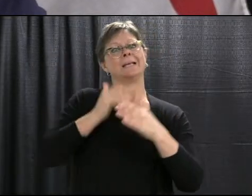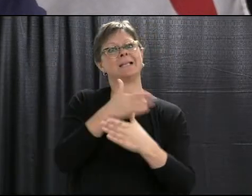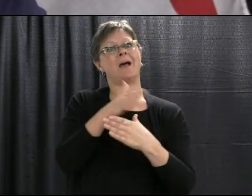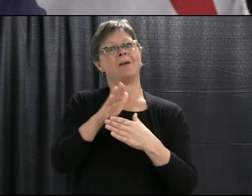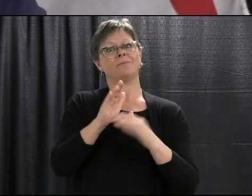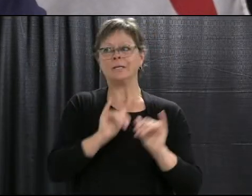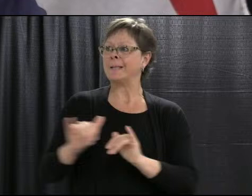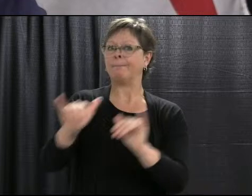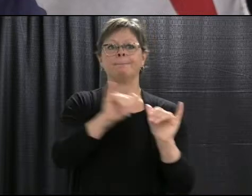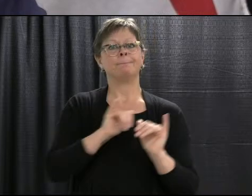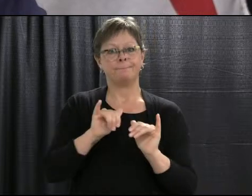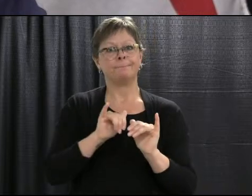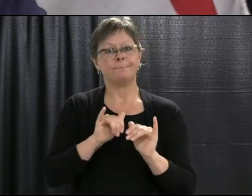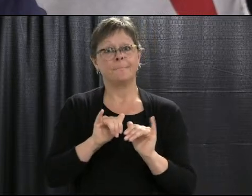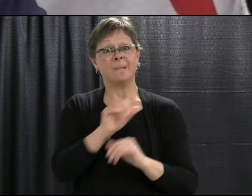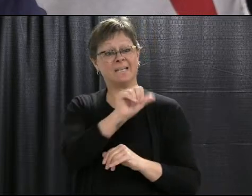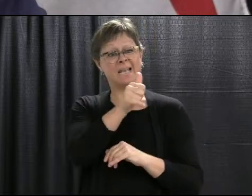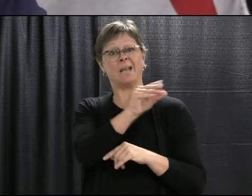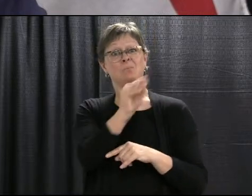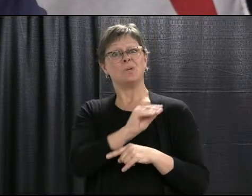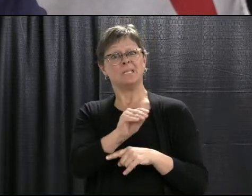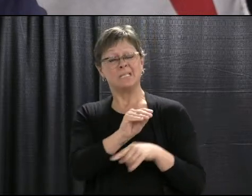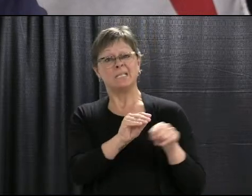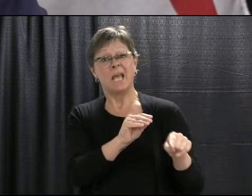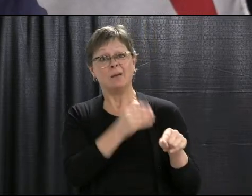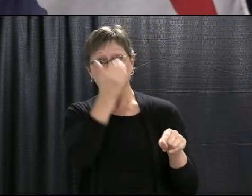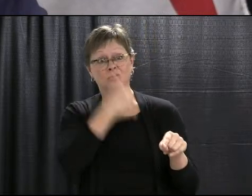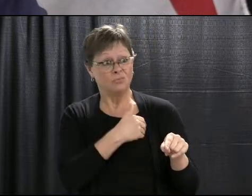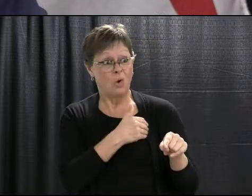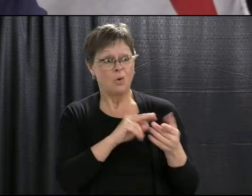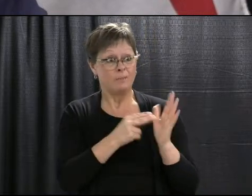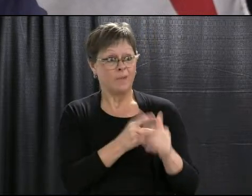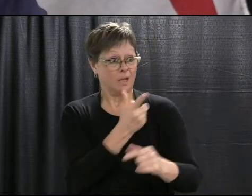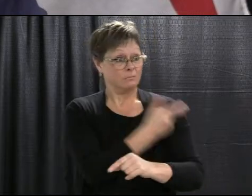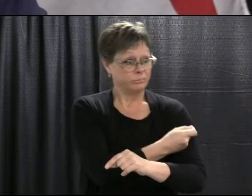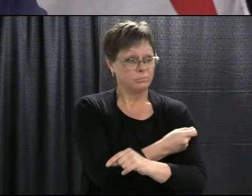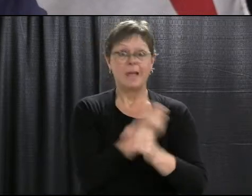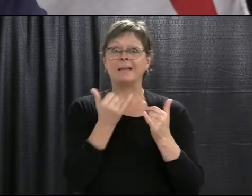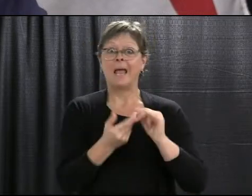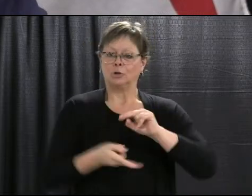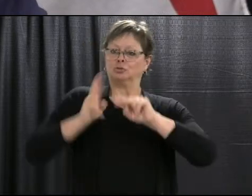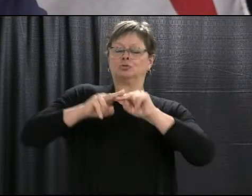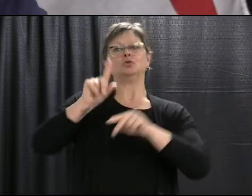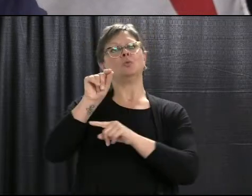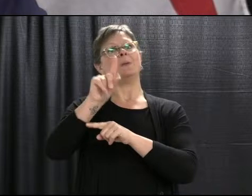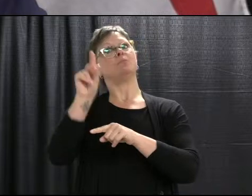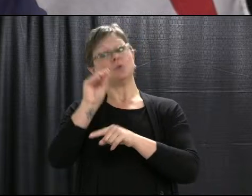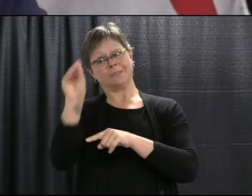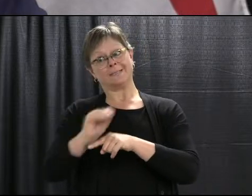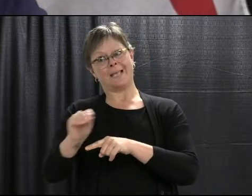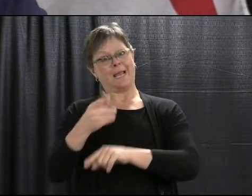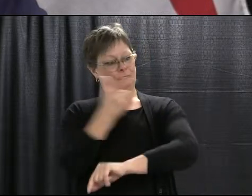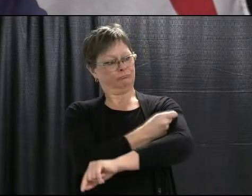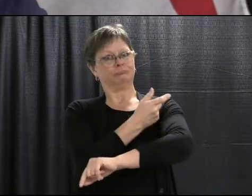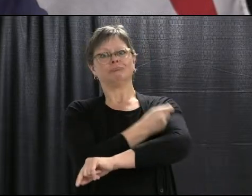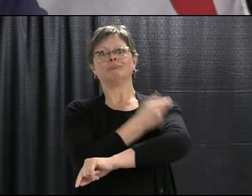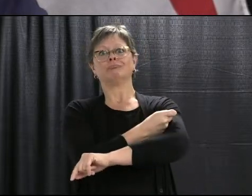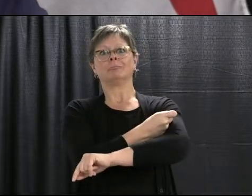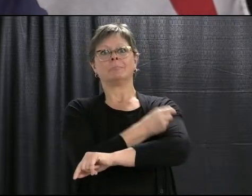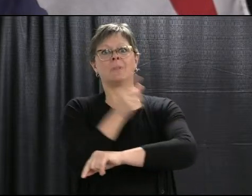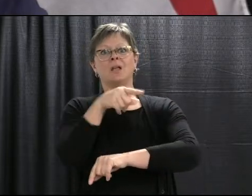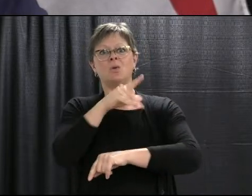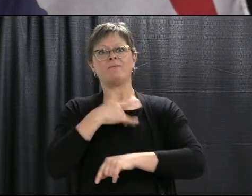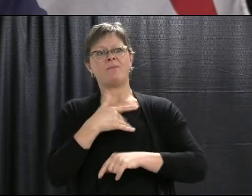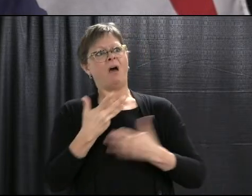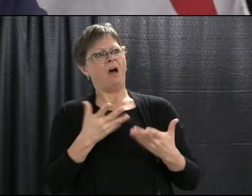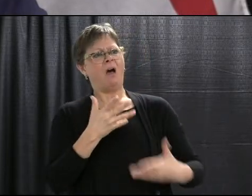at 10% of ischemic strokes getting clot-busting drugs, we're at 20%. You might say, well, what about the other 80%?